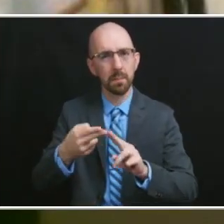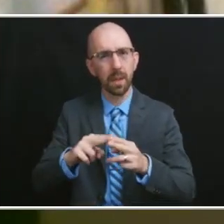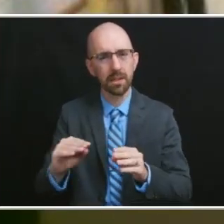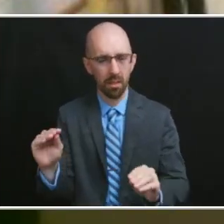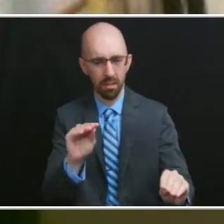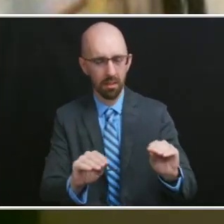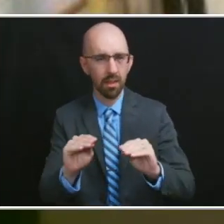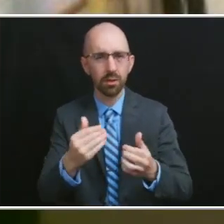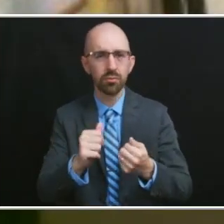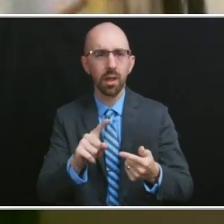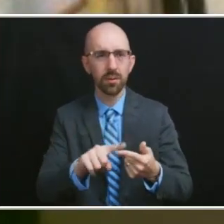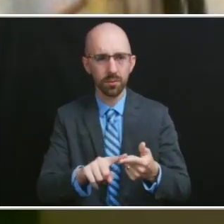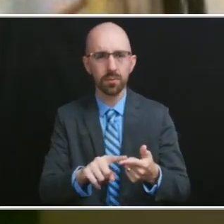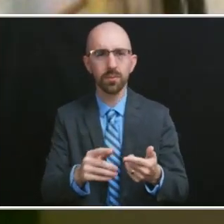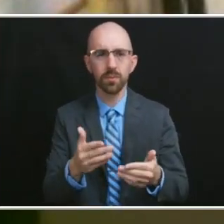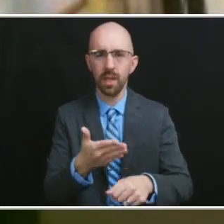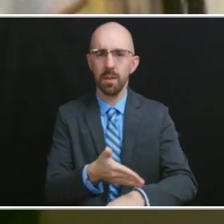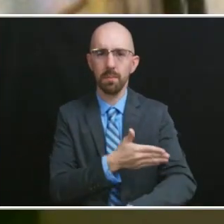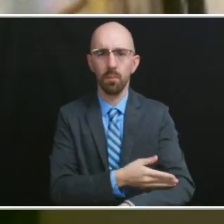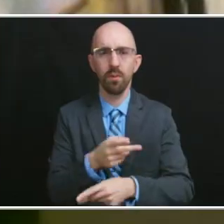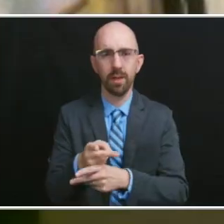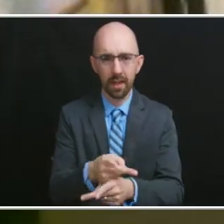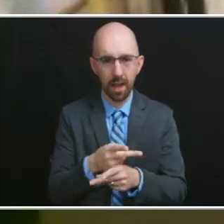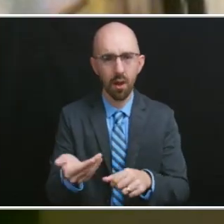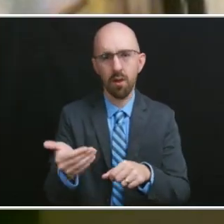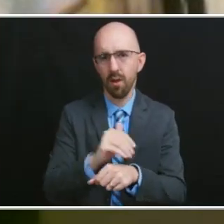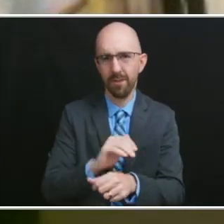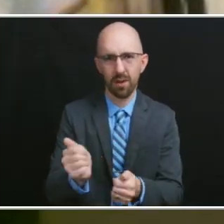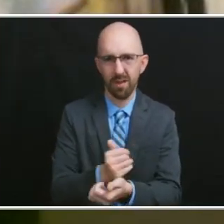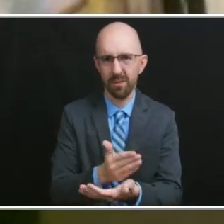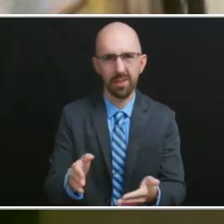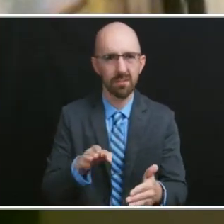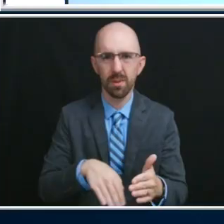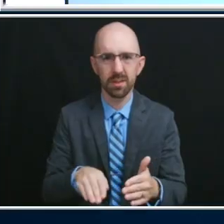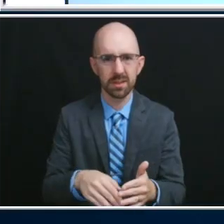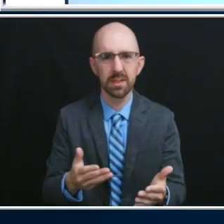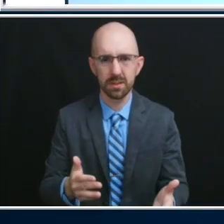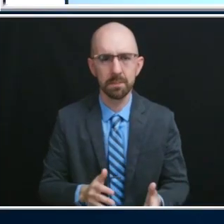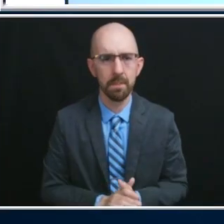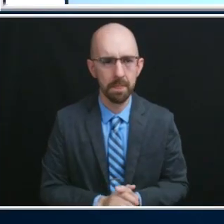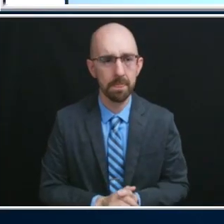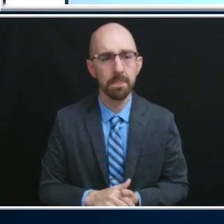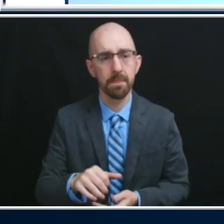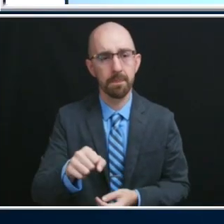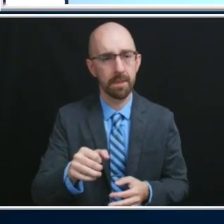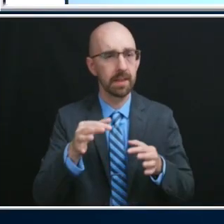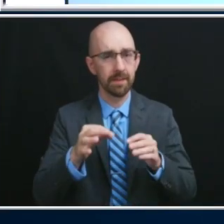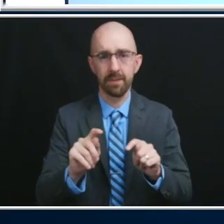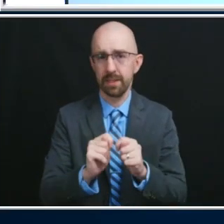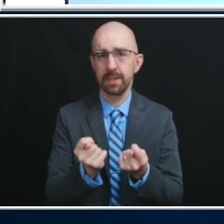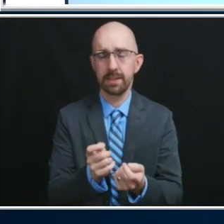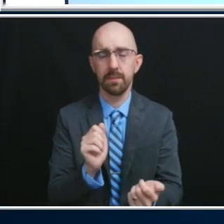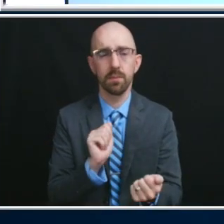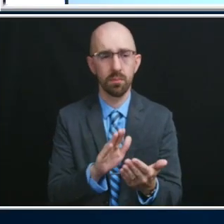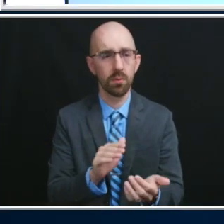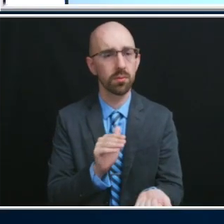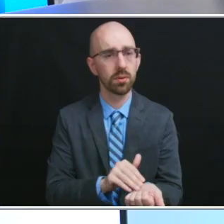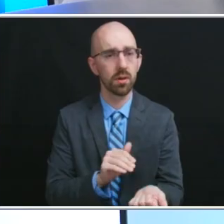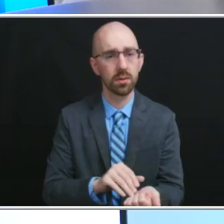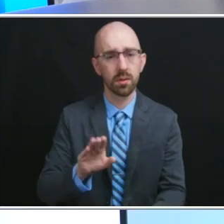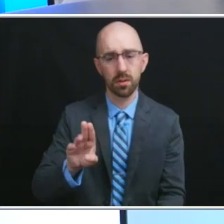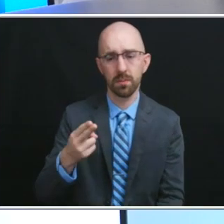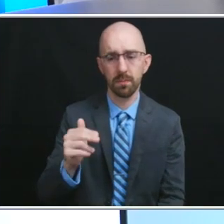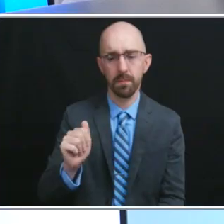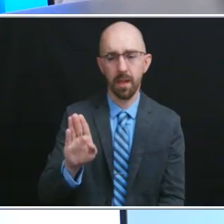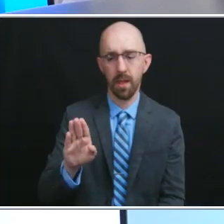improve care and cover all the bases, basically. Yeah, so definitely a team approach. Dr. Babade, what are you